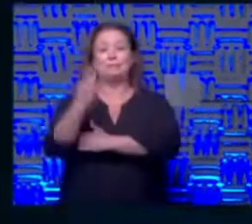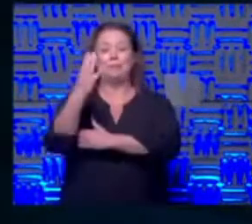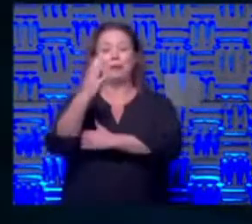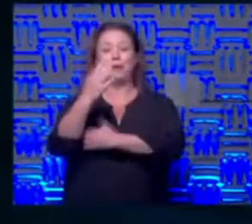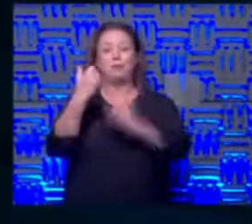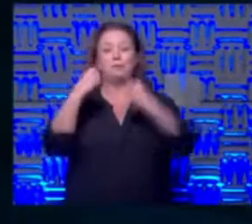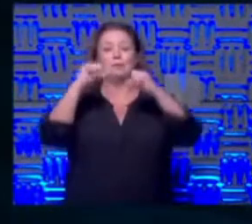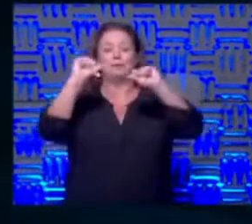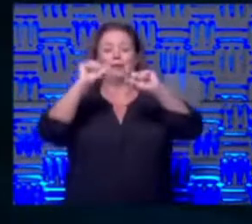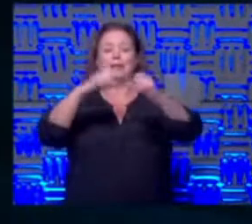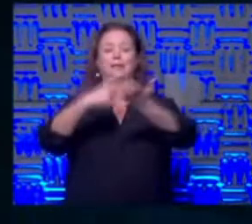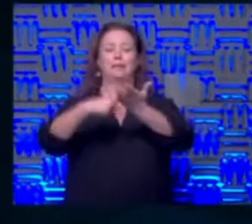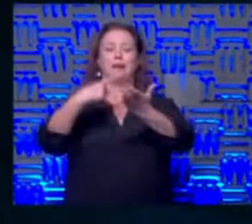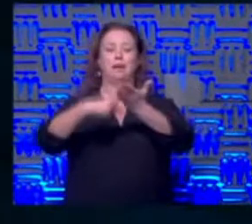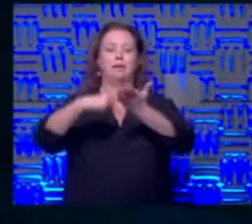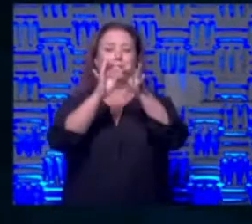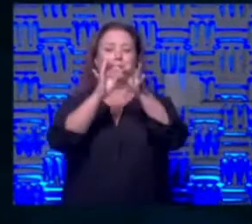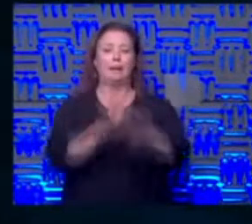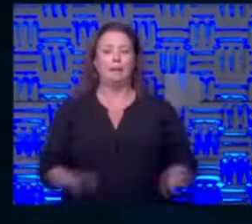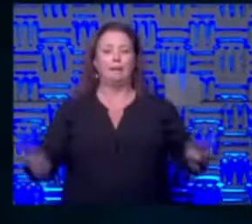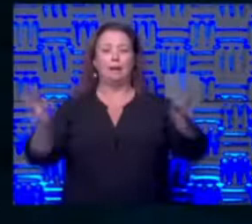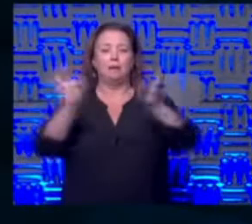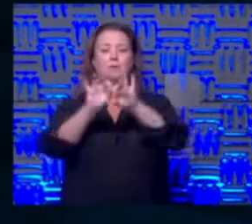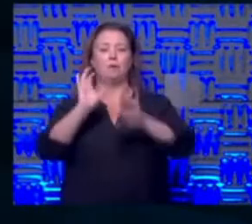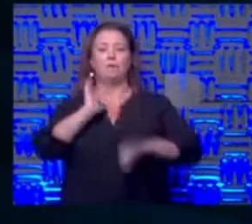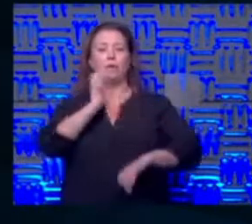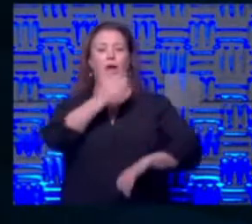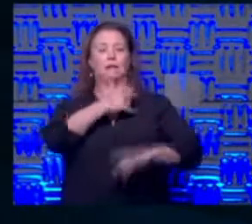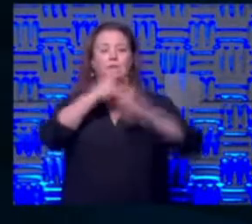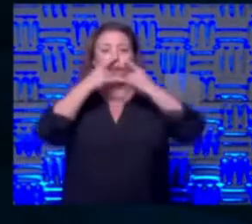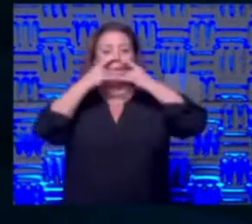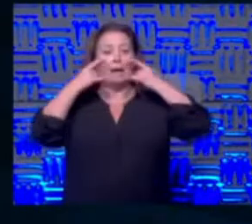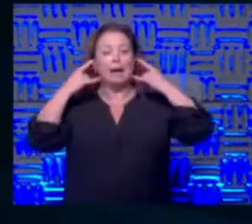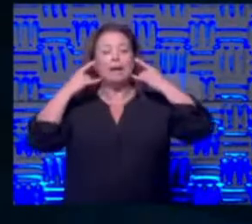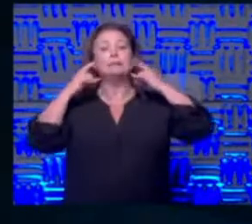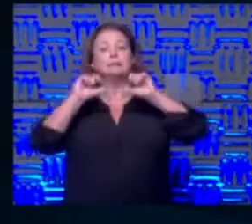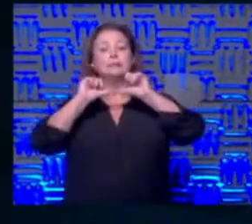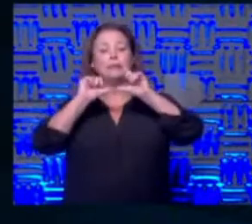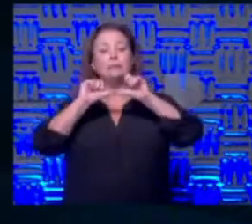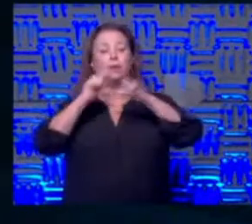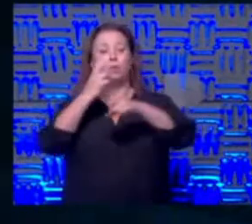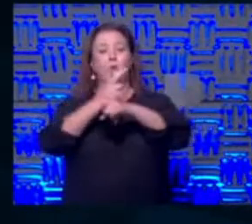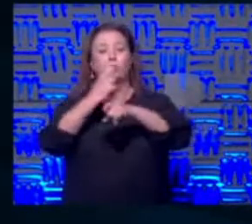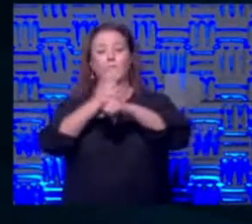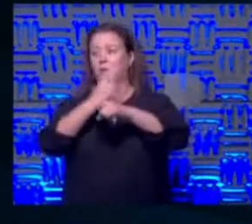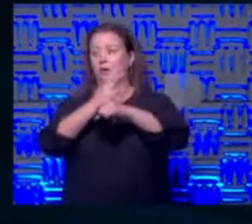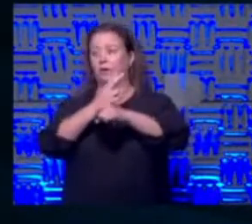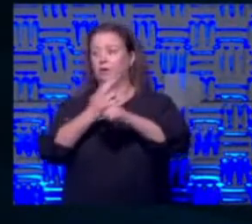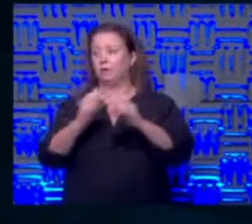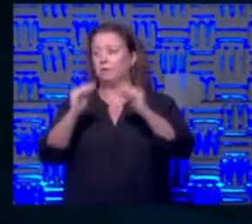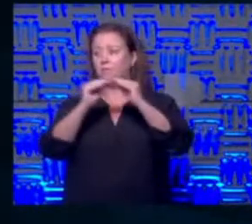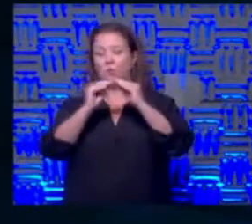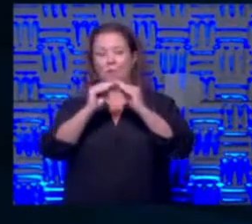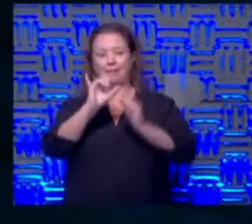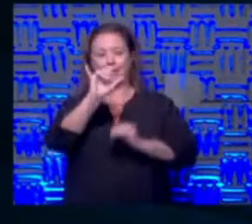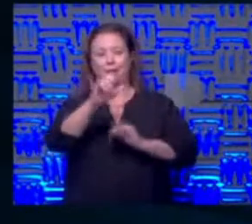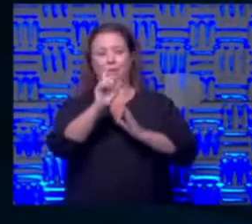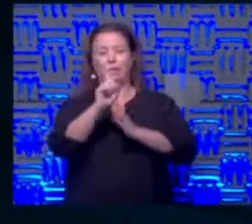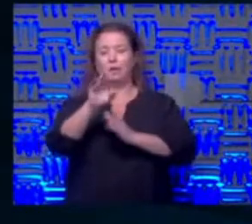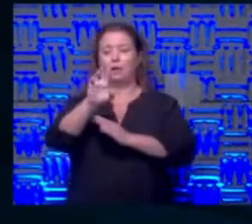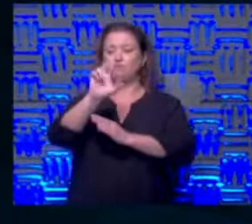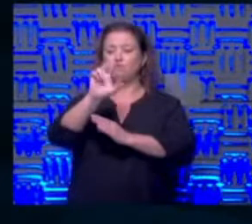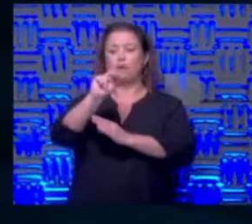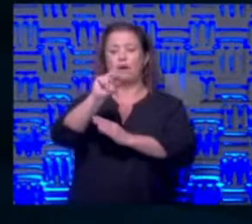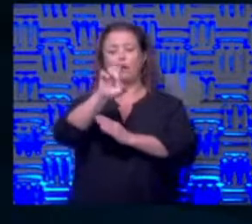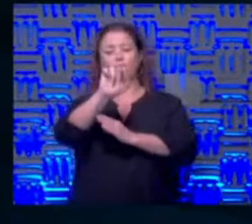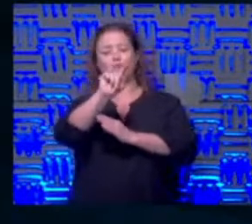know we're trying to keep talking about how important it is for us to get the masks on and make sure we keep wearing them. I'm going to finish some more stuff about that in just a minute. Brian and Rita